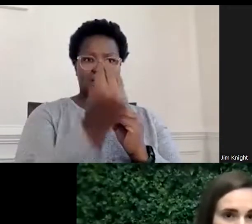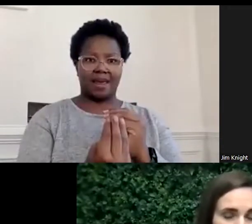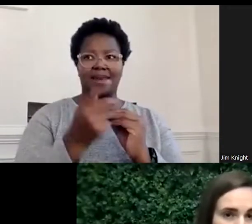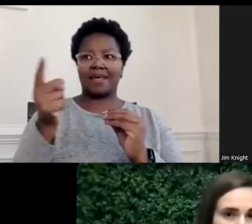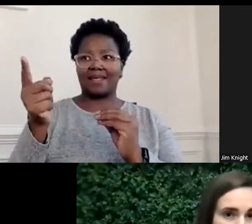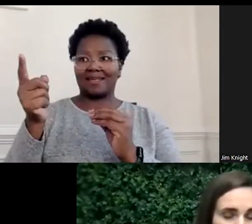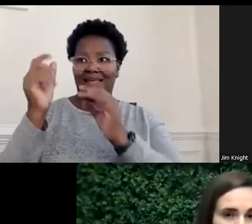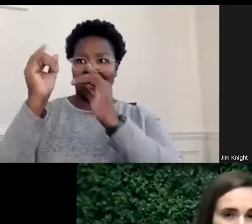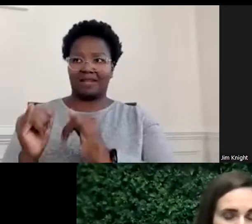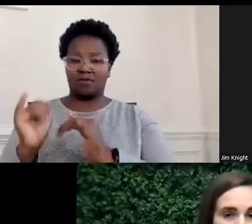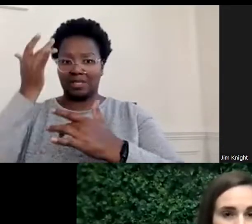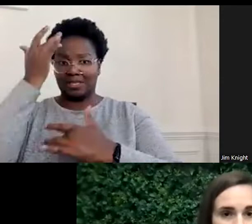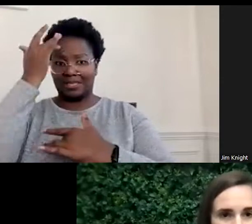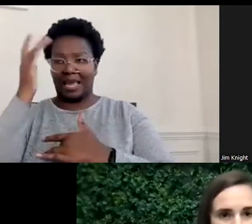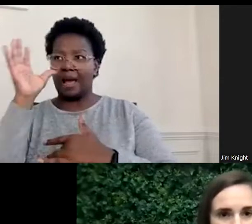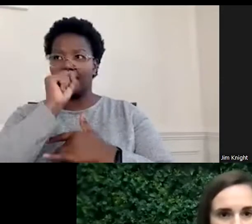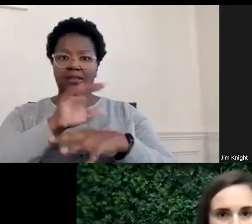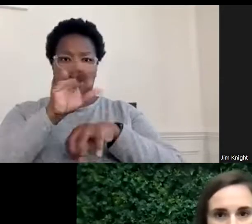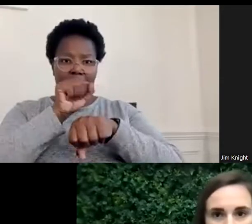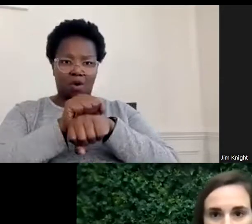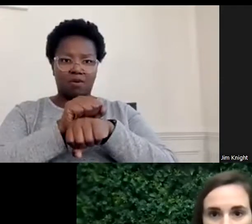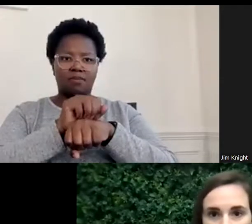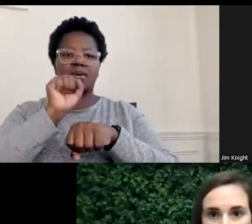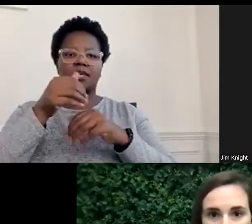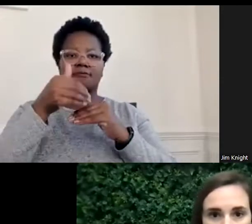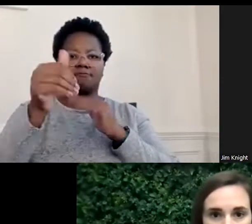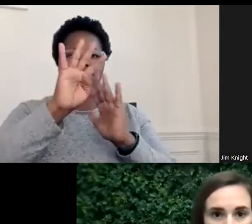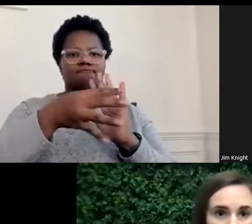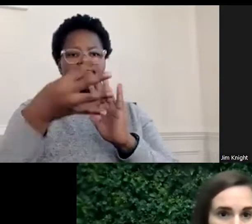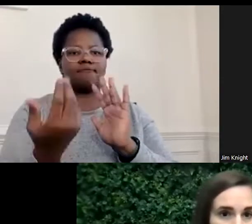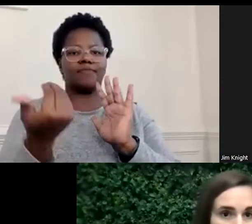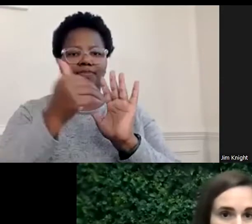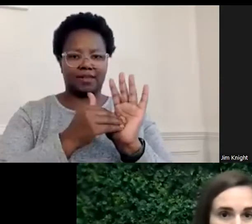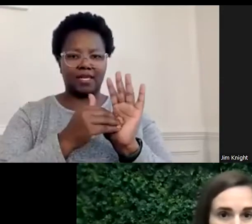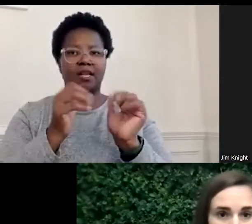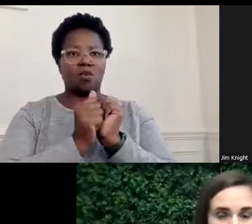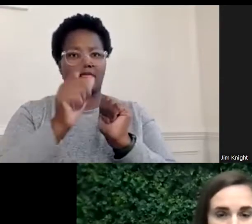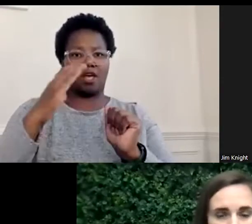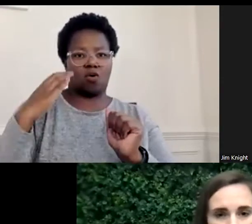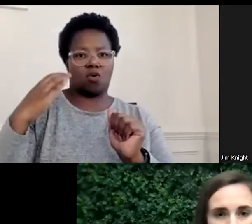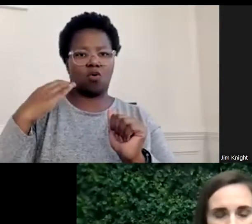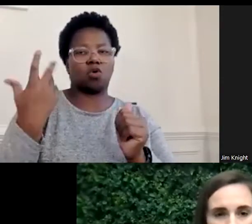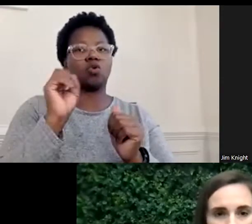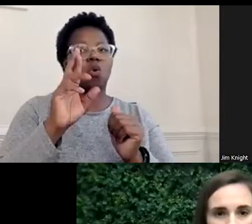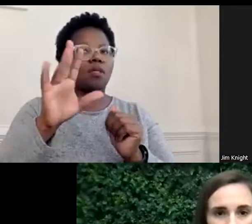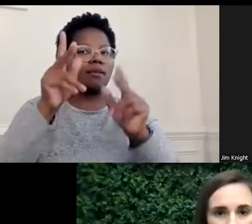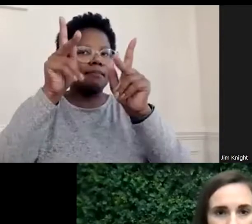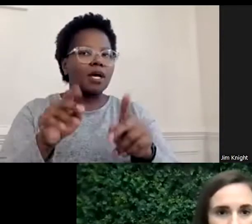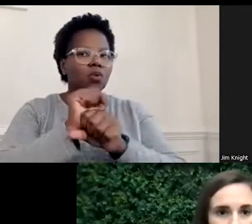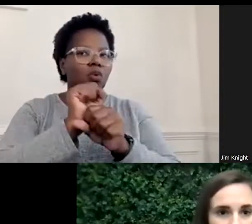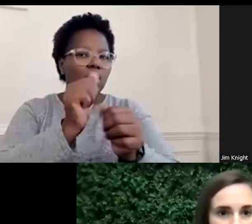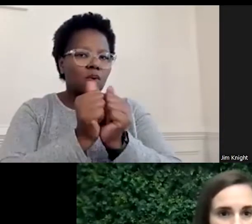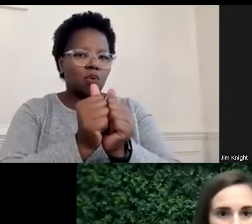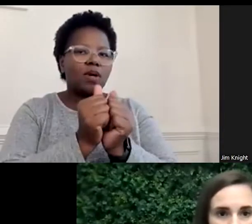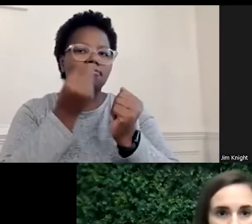Monday and they miss that appointment, they typically are able to reschedule with their coach or their person, so that way that they